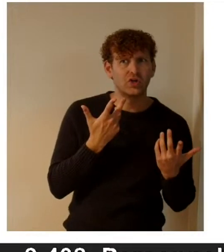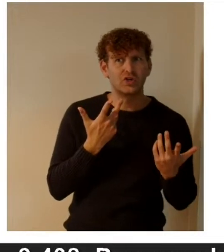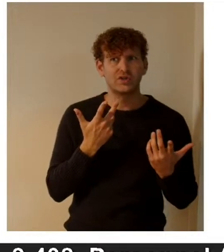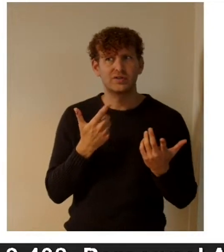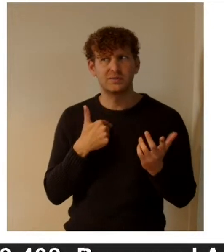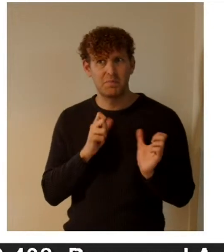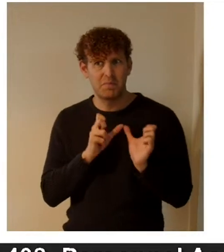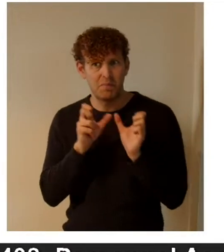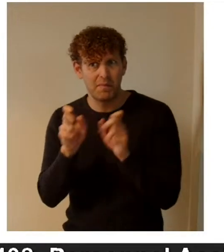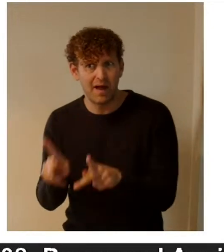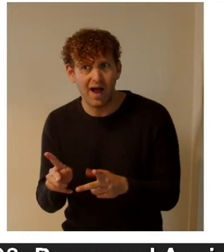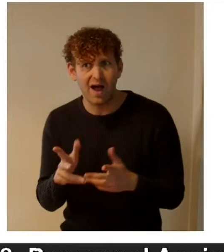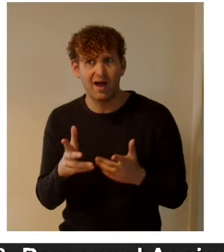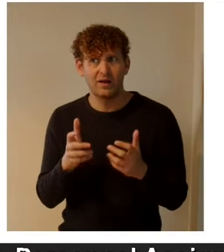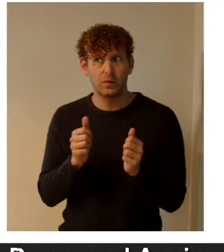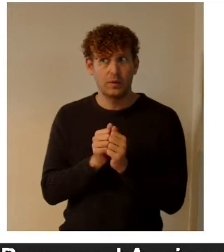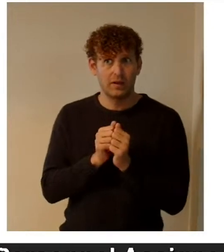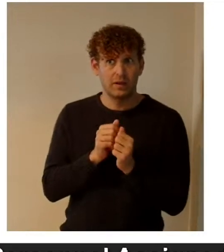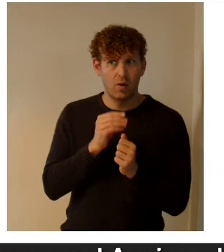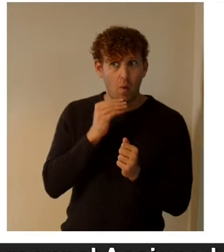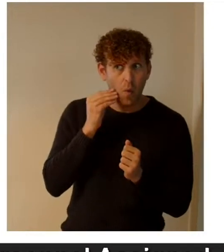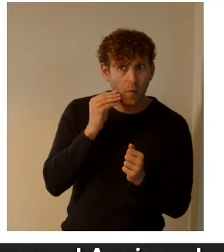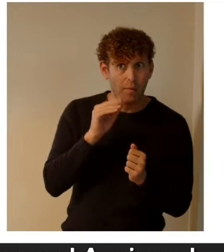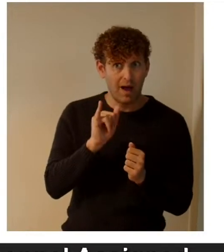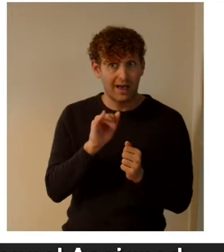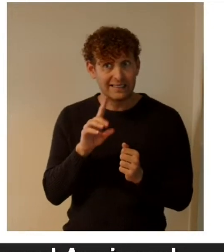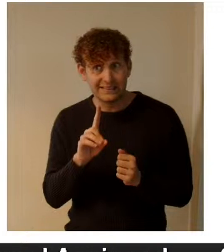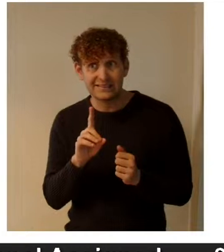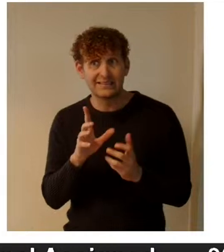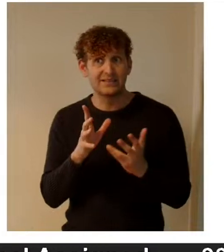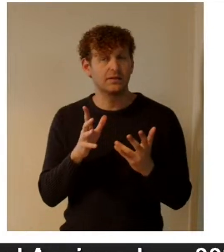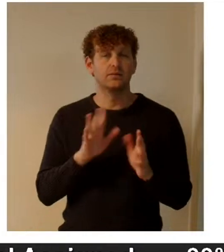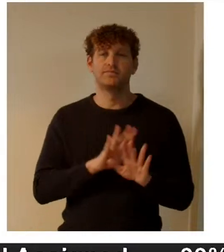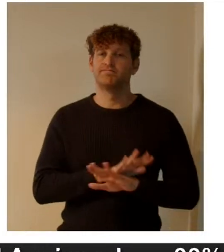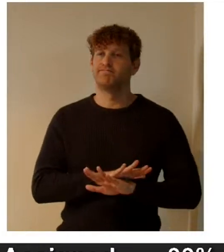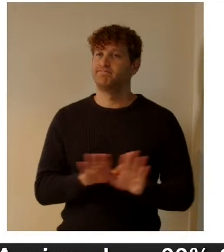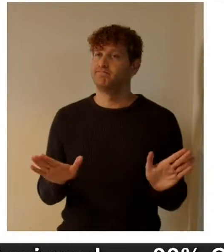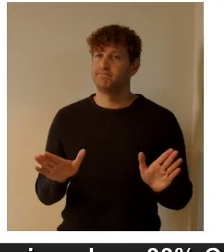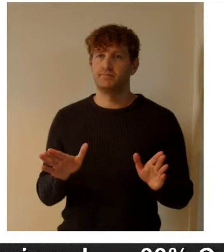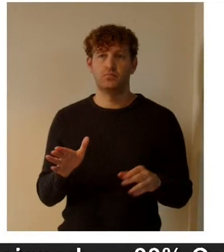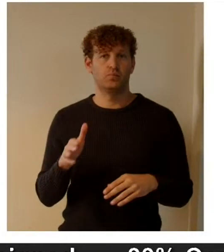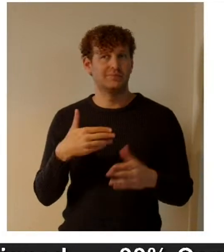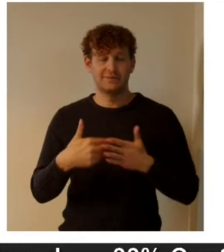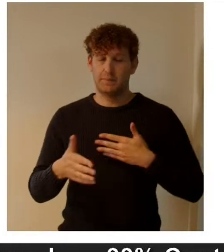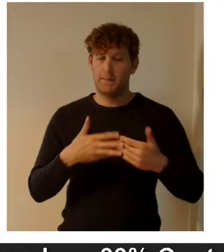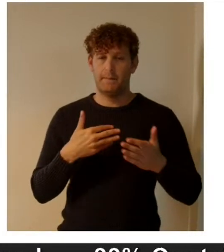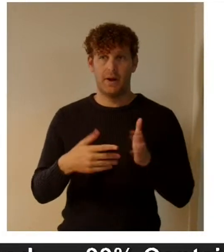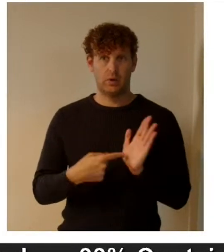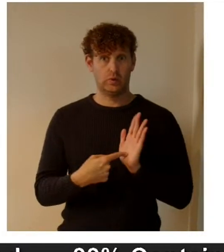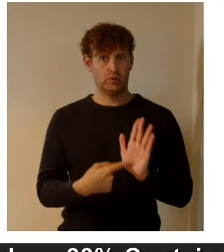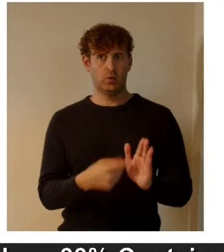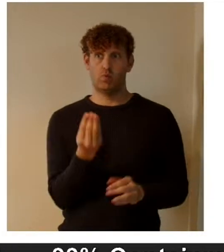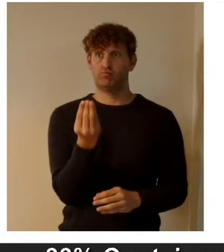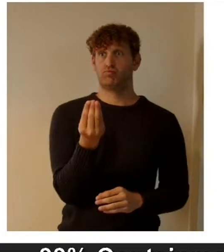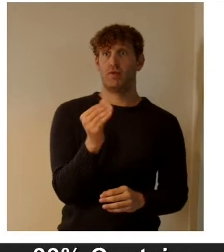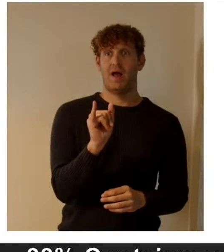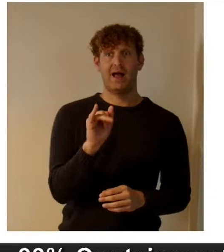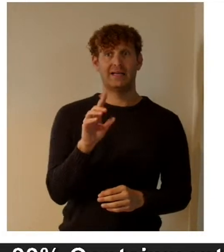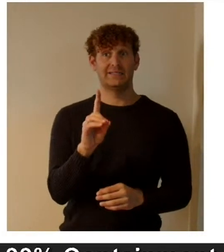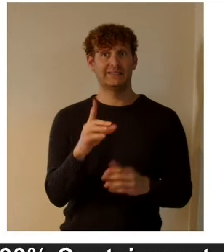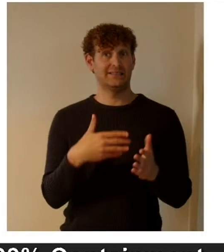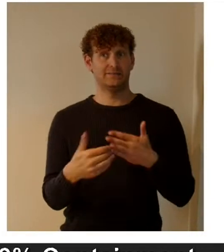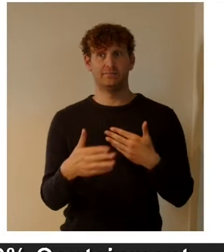ID. Still, we are not letting people into that area. Even if you do show ID that you live into that area, it is still